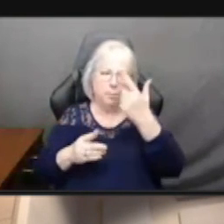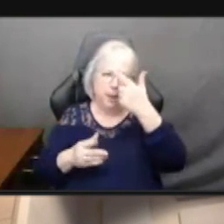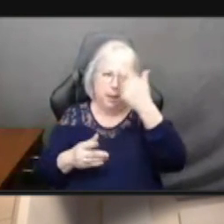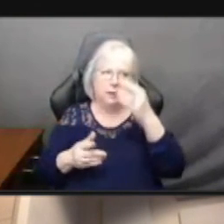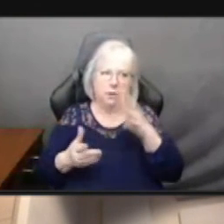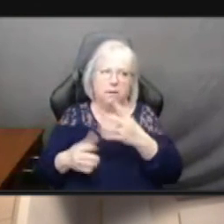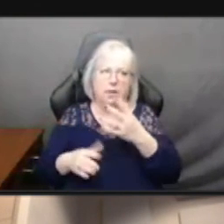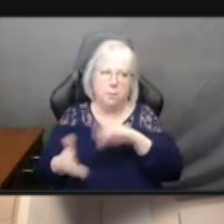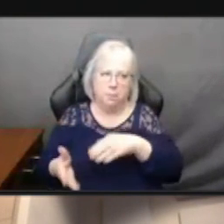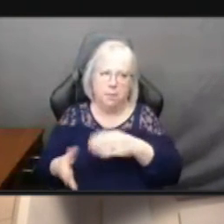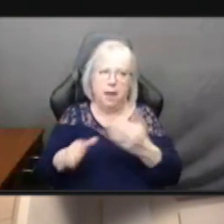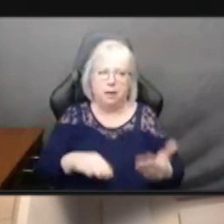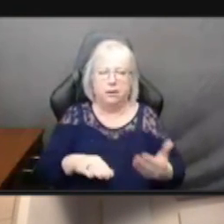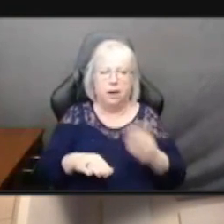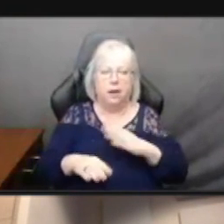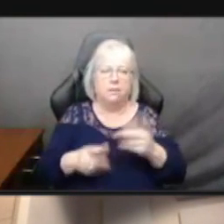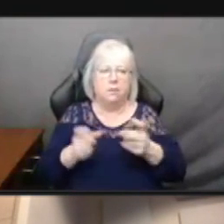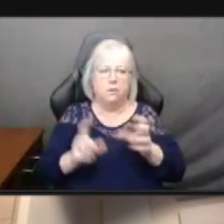our mother.